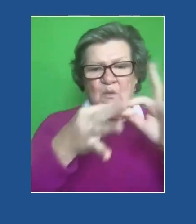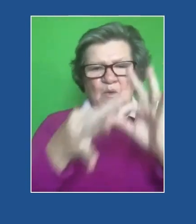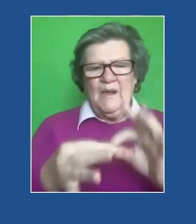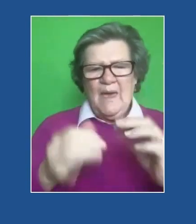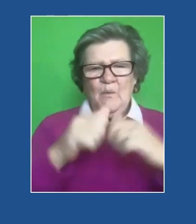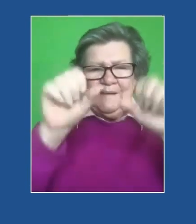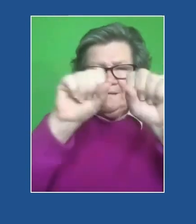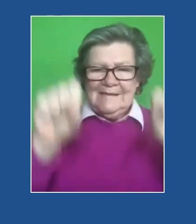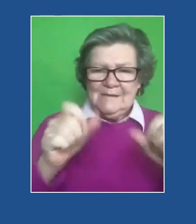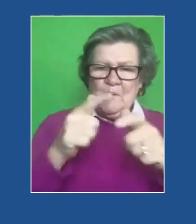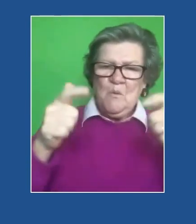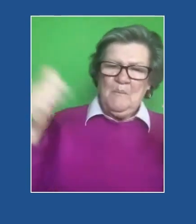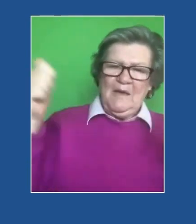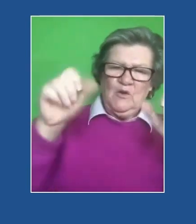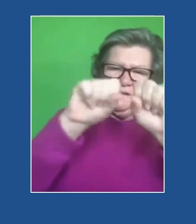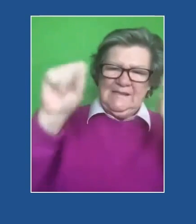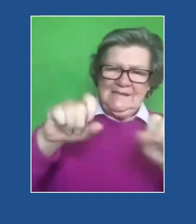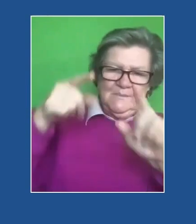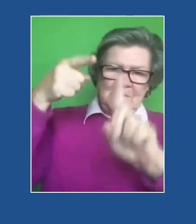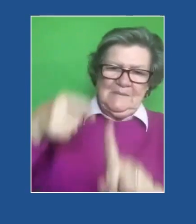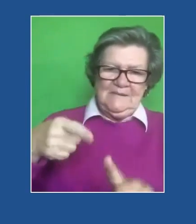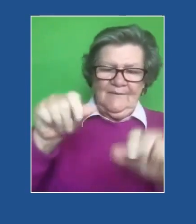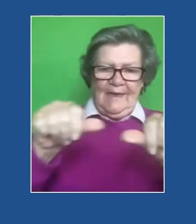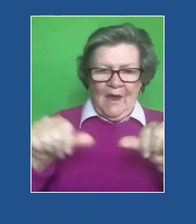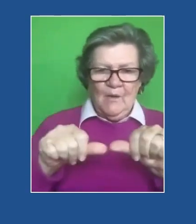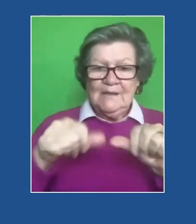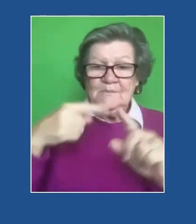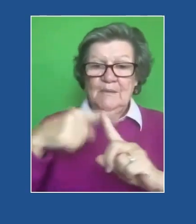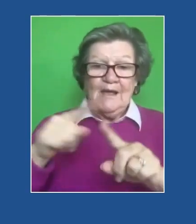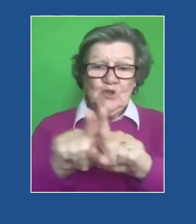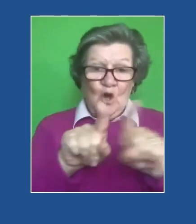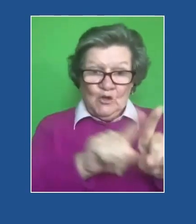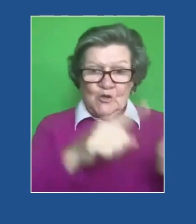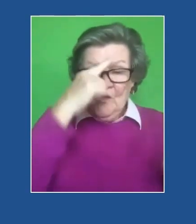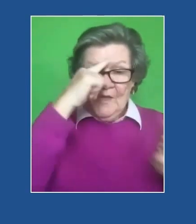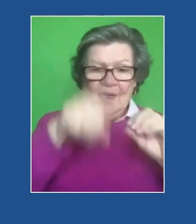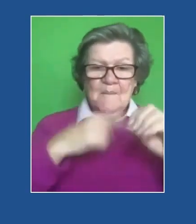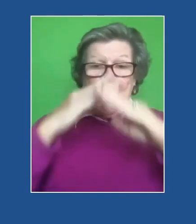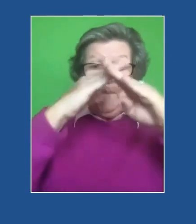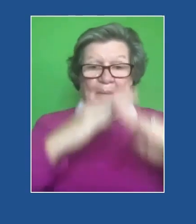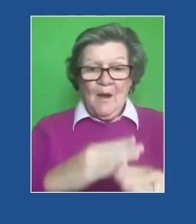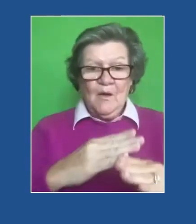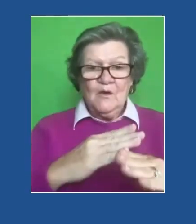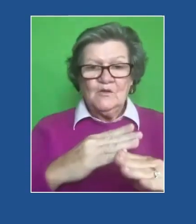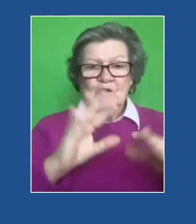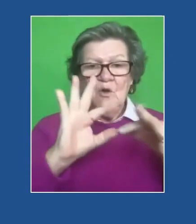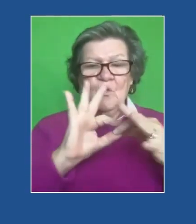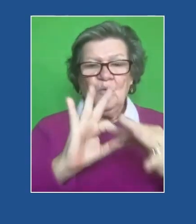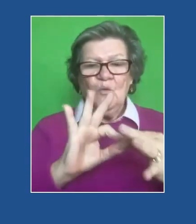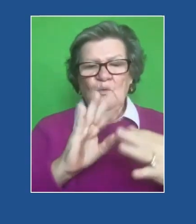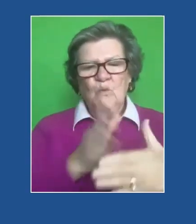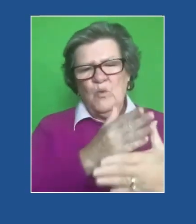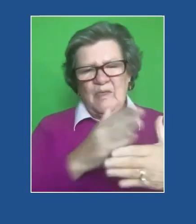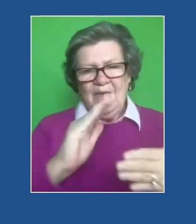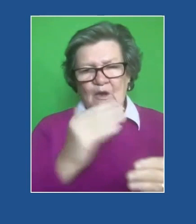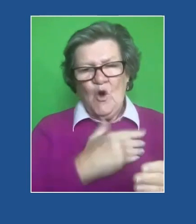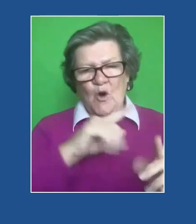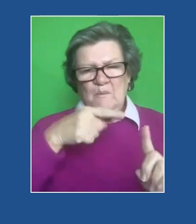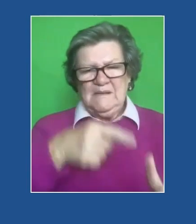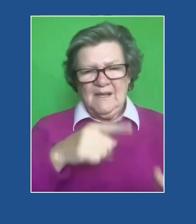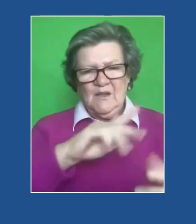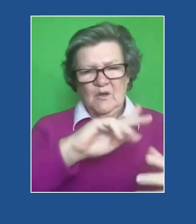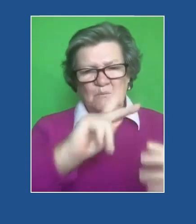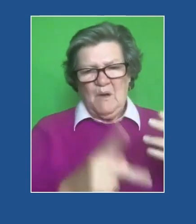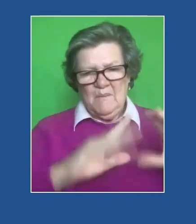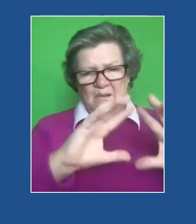larger system-specific barriers. And then also we can think about barriers within our particular population. And that's what I'll